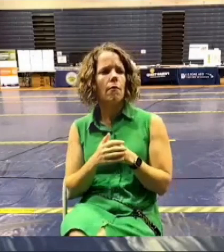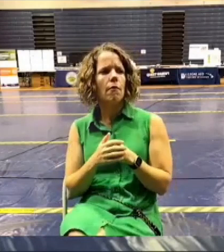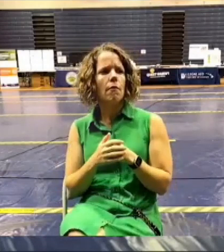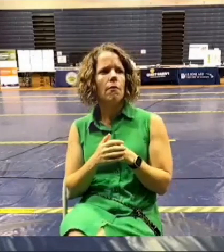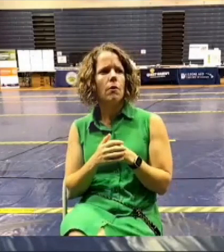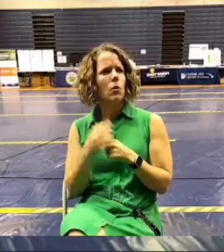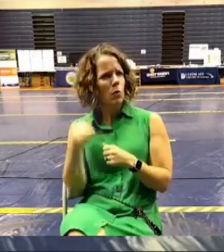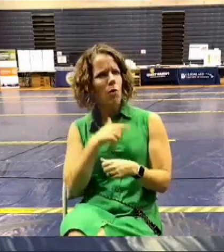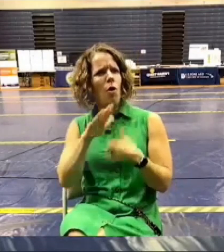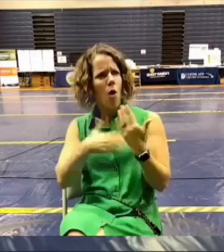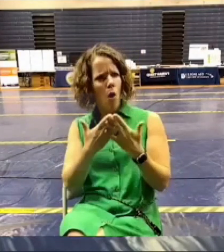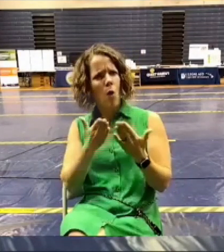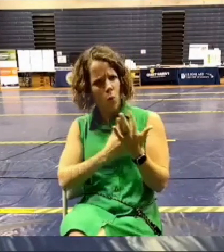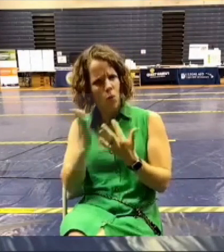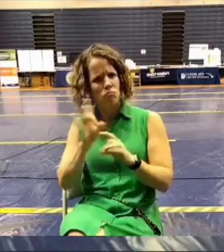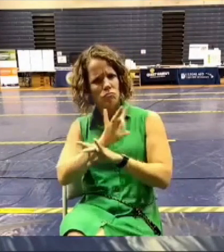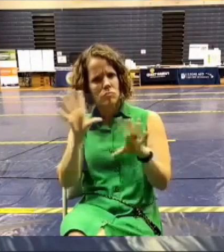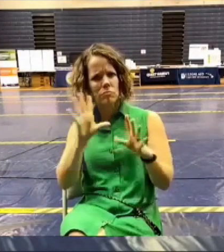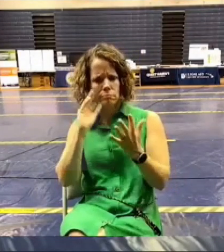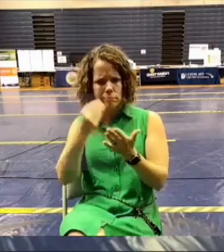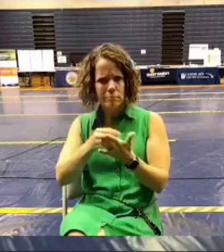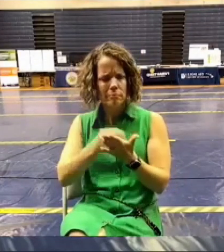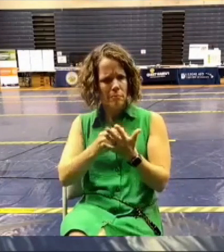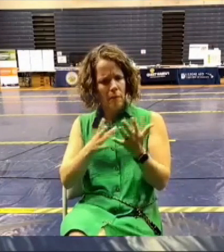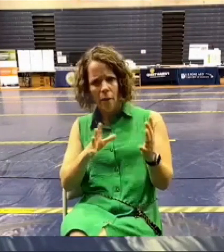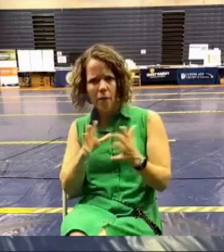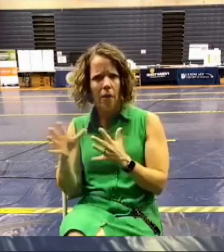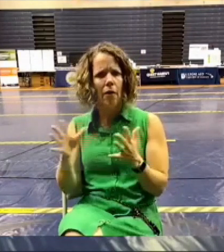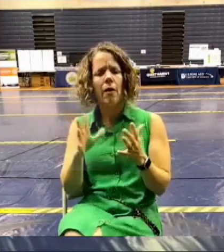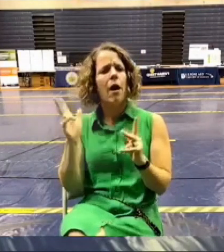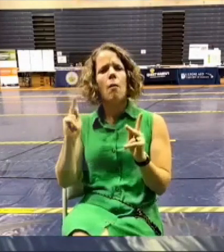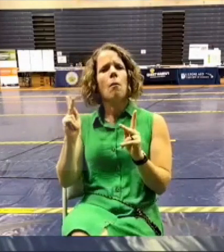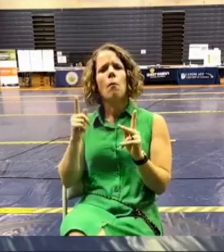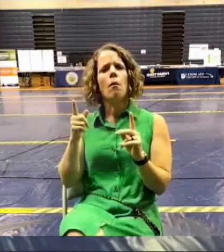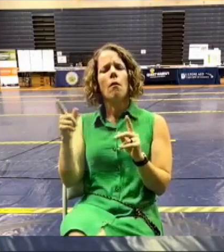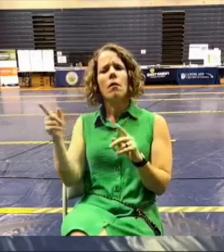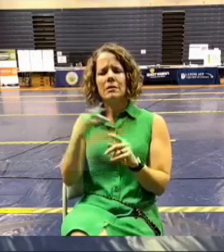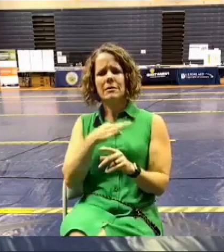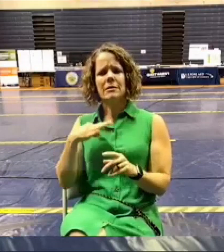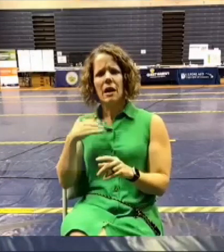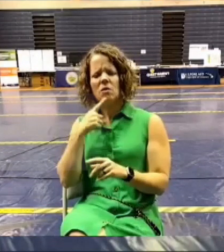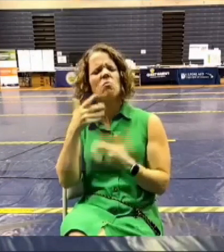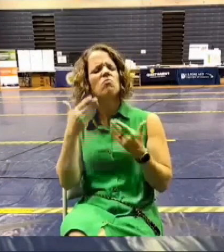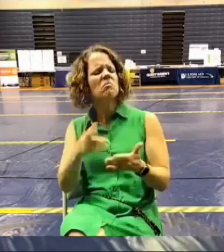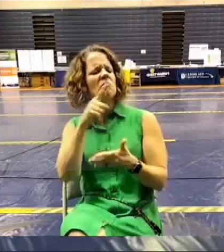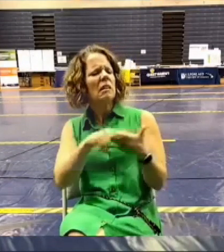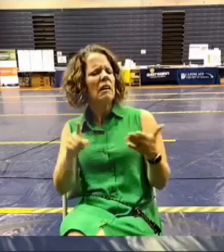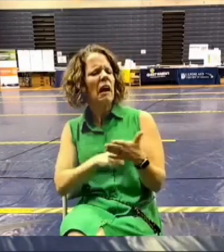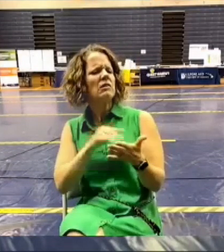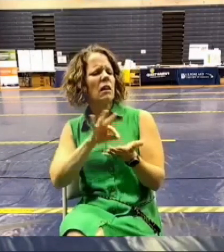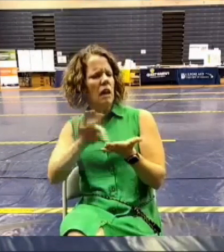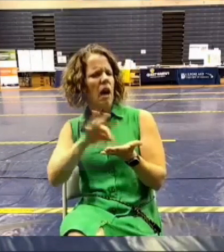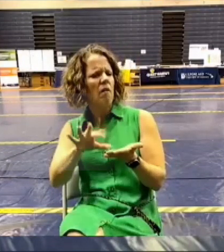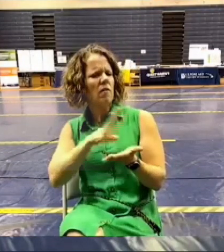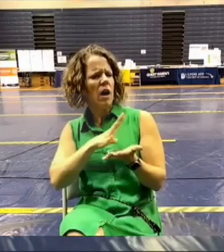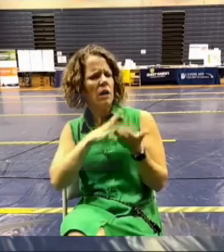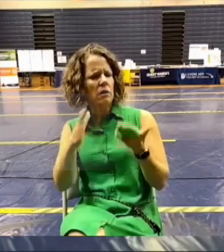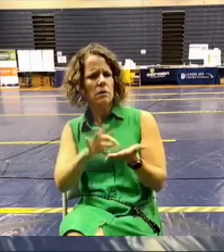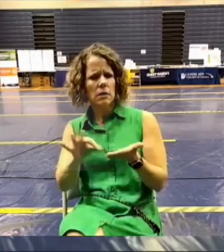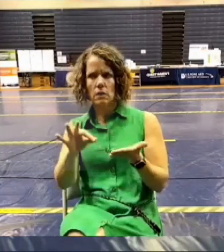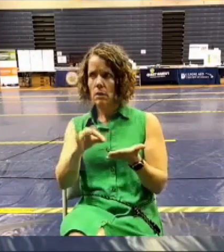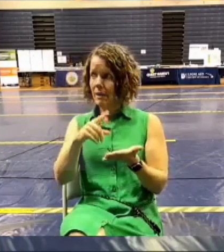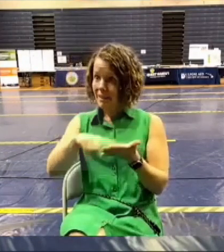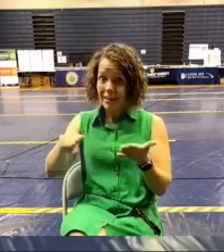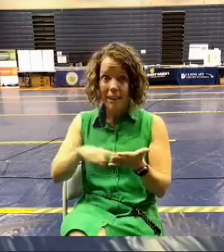to pay those fees. The alternative I was giving was to just cancel the account, but I would think that it's going to be a huge snafu to